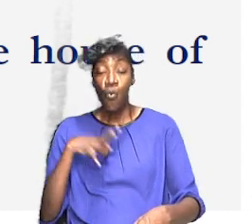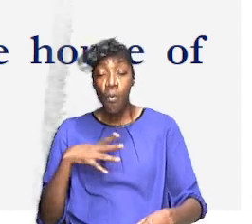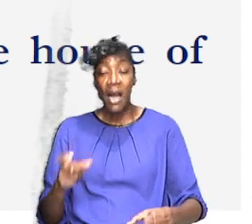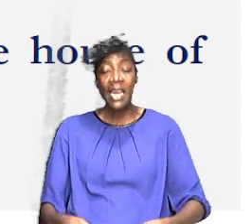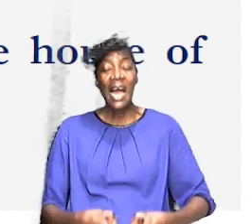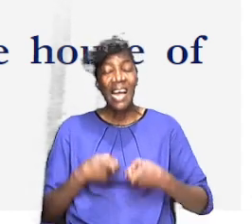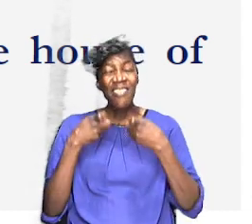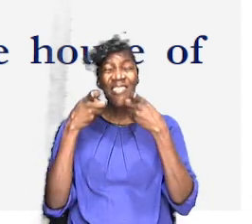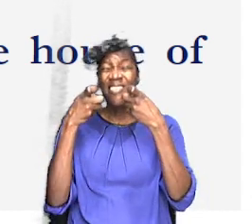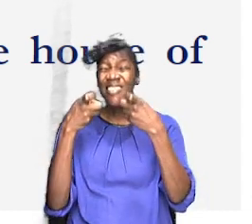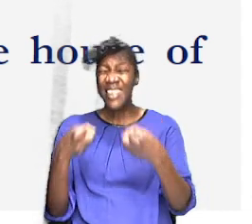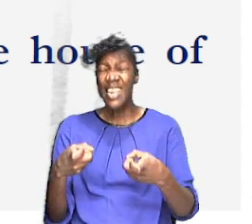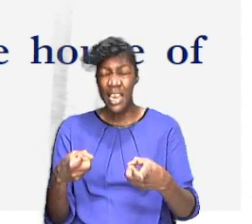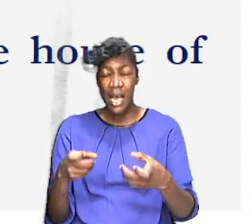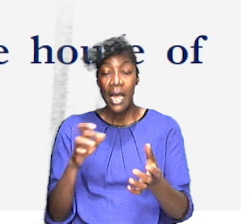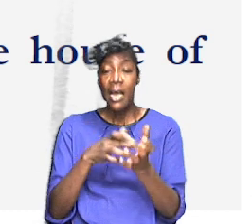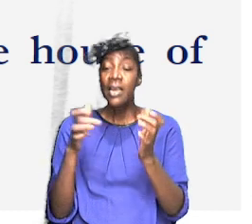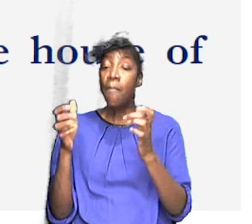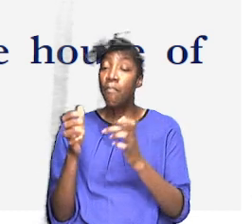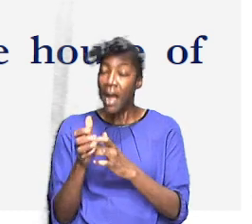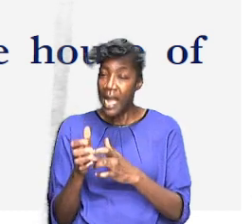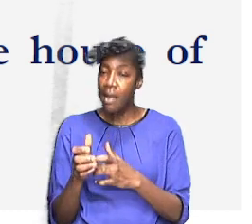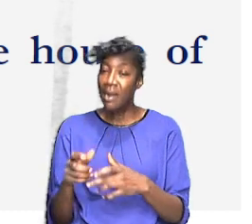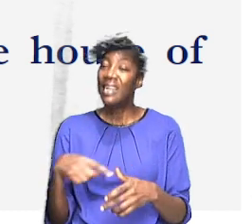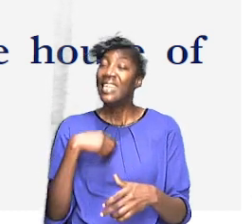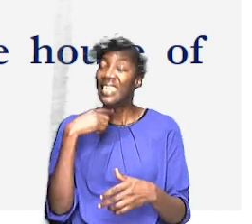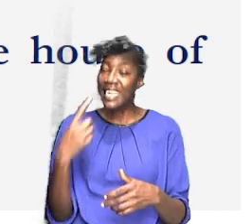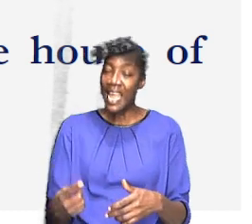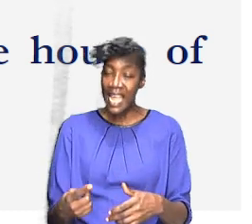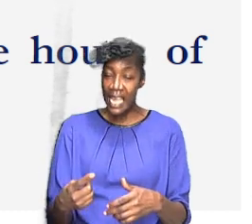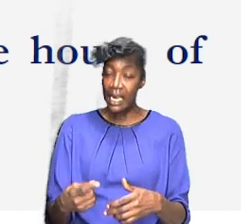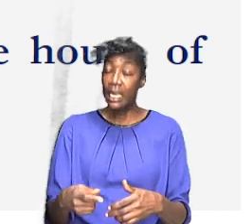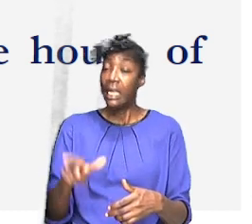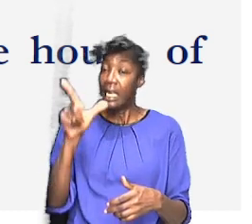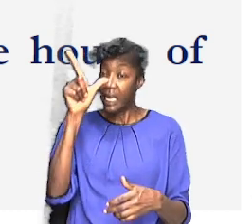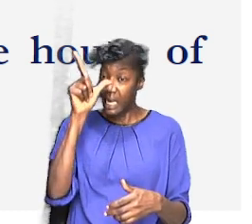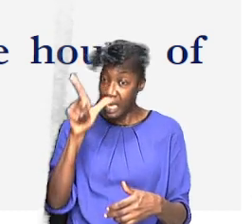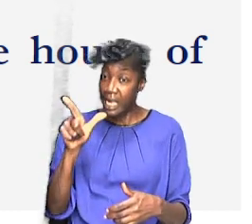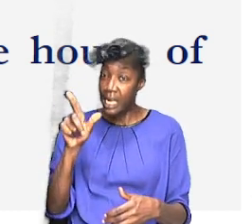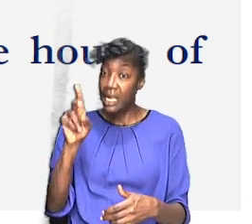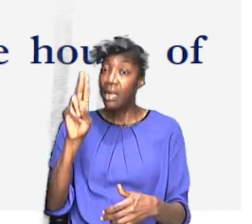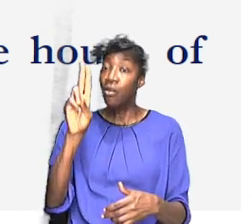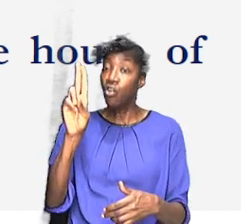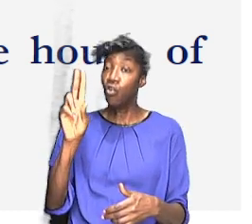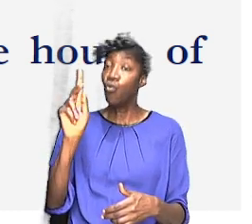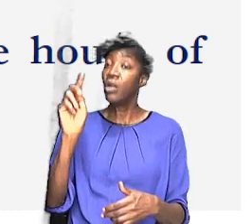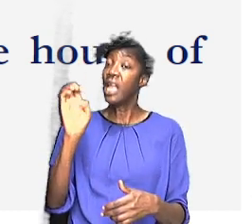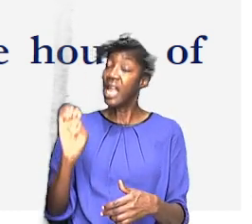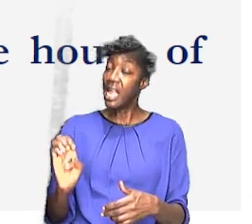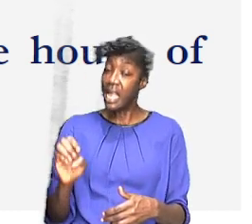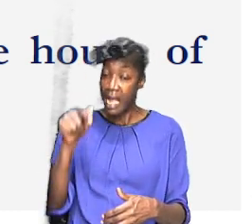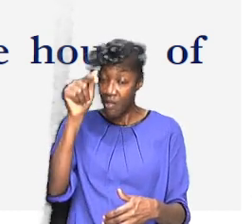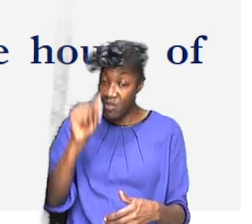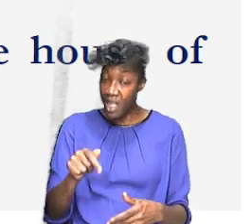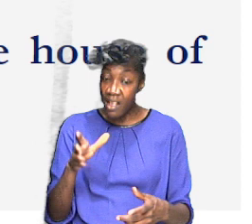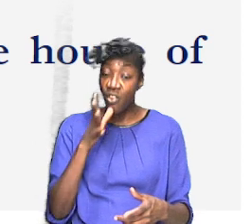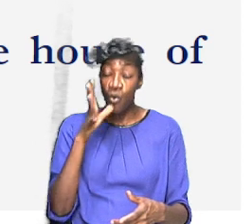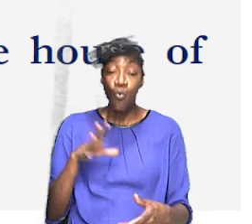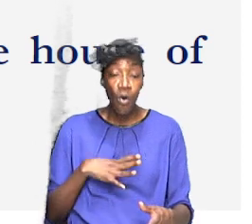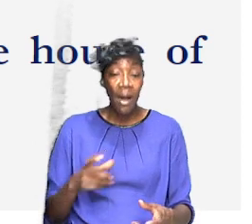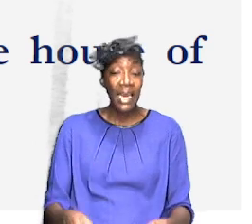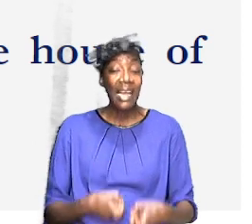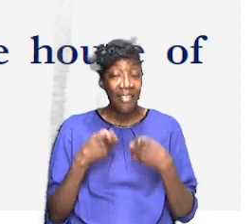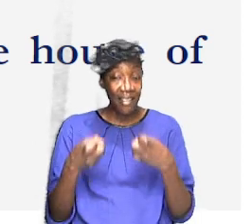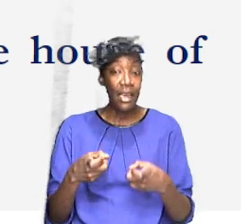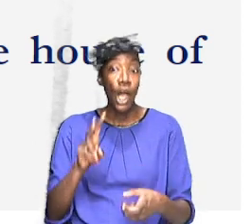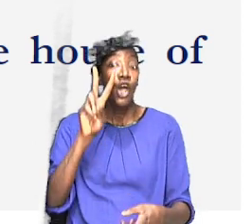this woman in Luke chapter 7 and verse 37 as a sinner. And brethren, there is only two